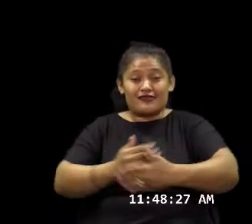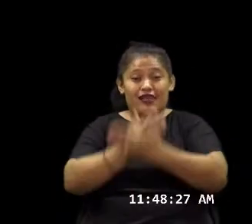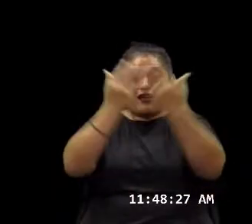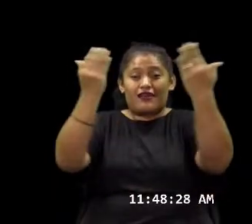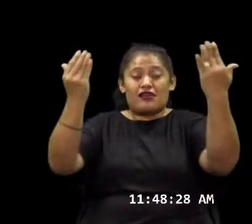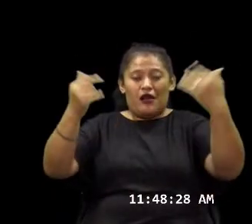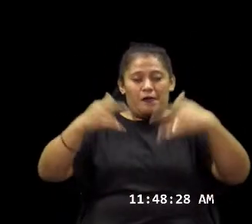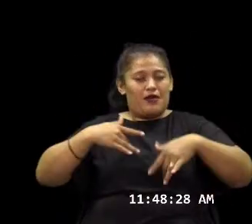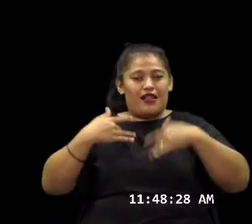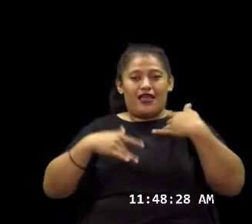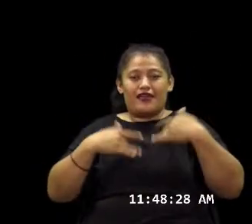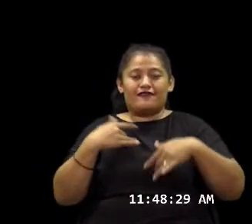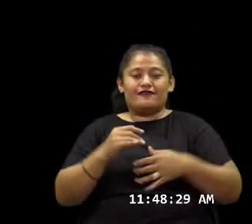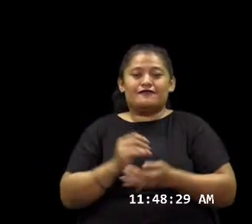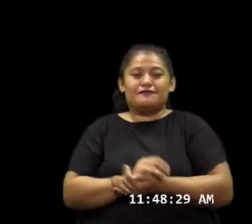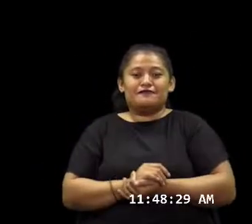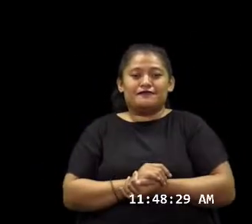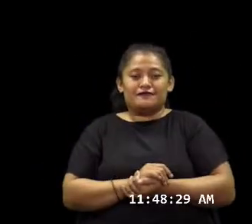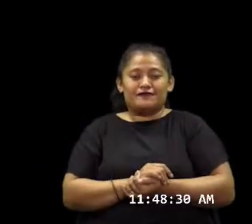of my life.